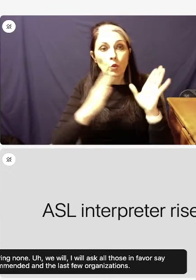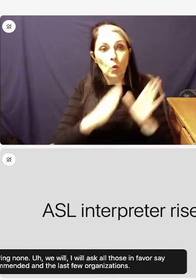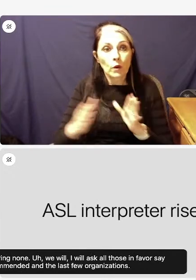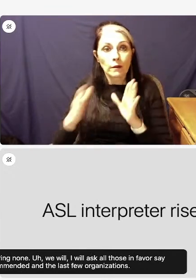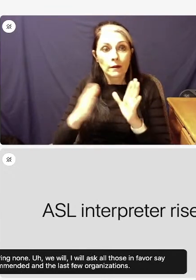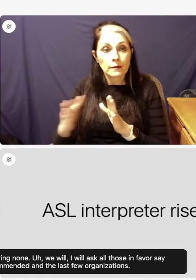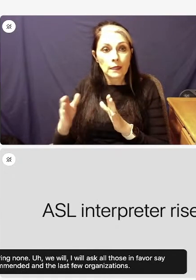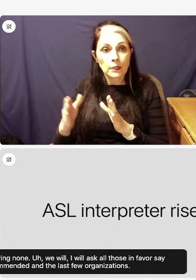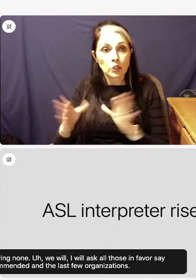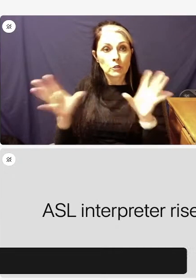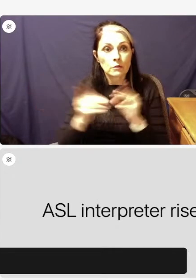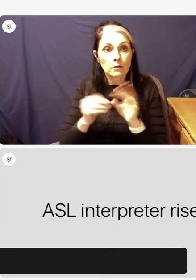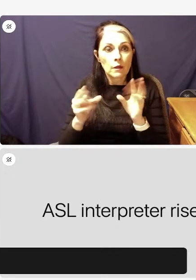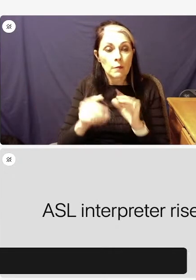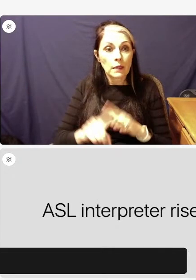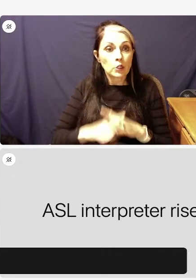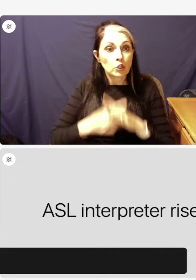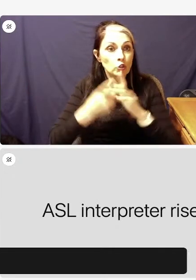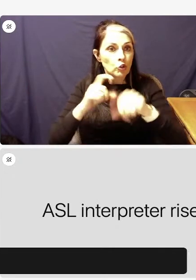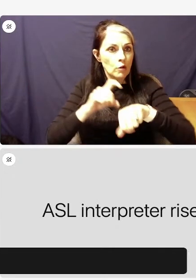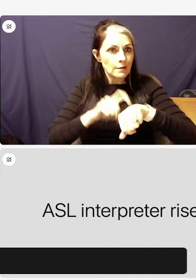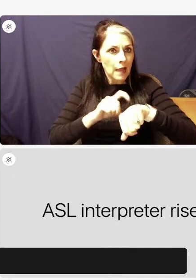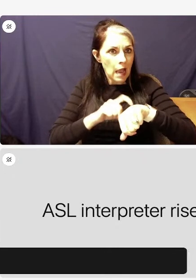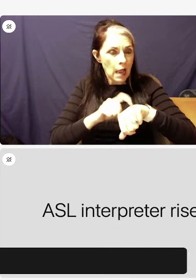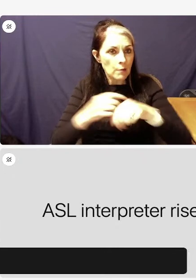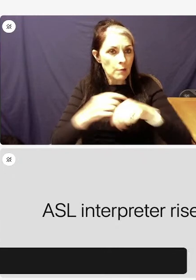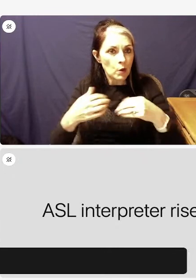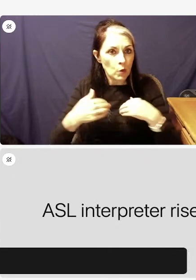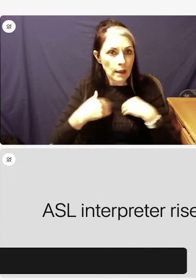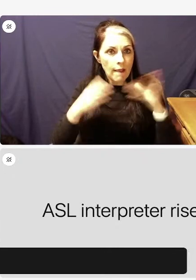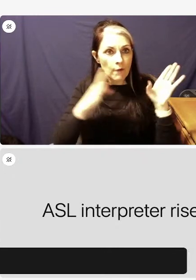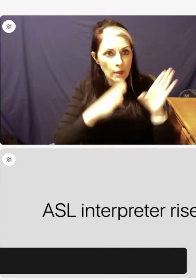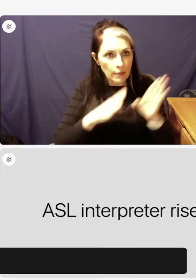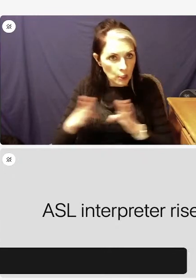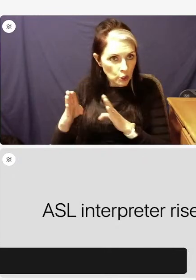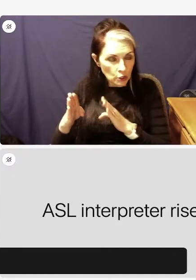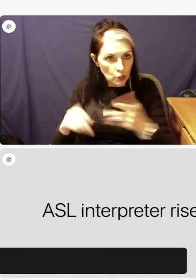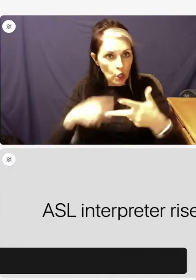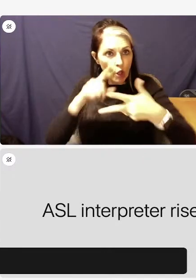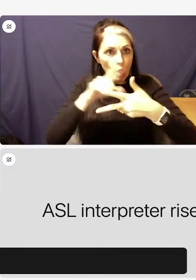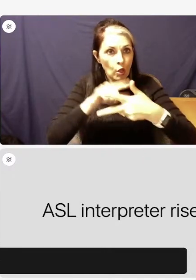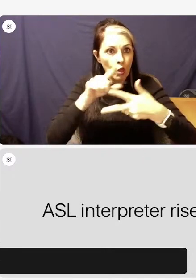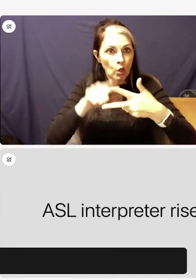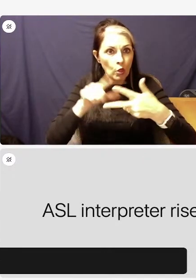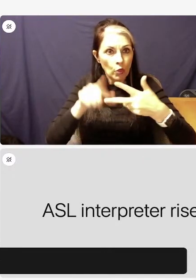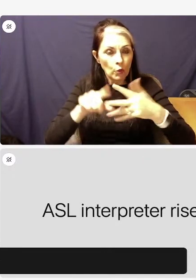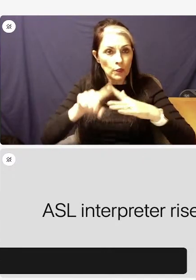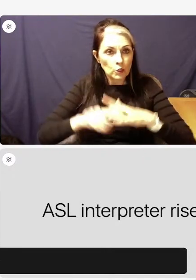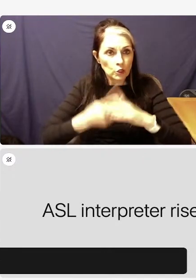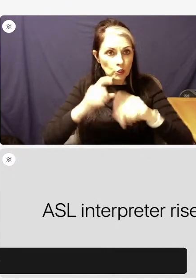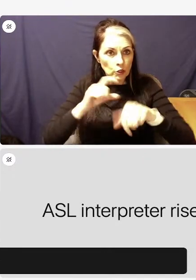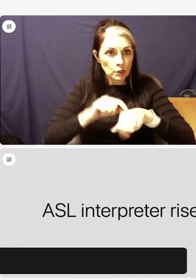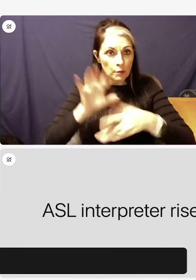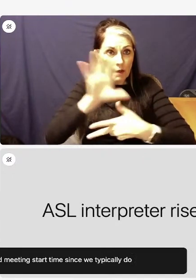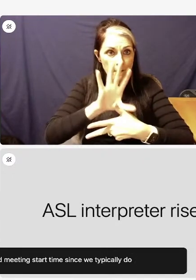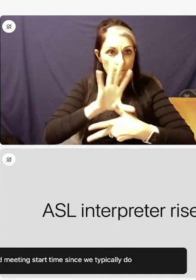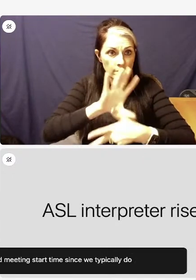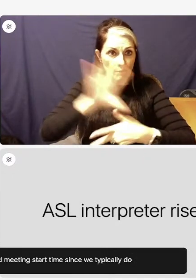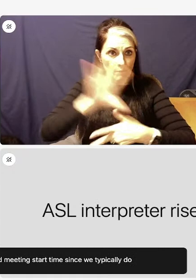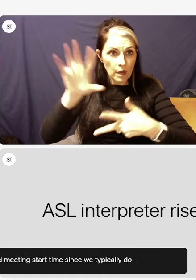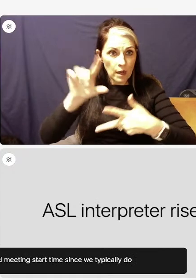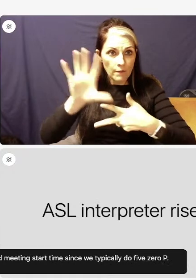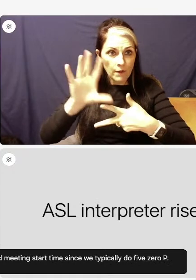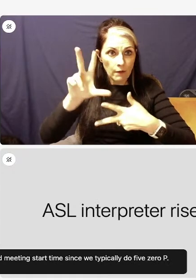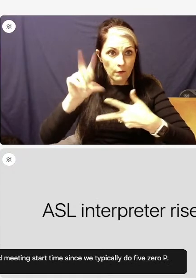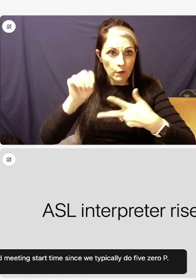the meeting start time um we have in the agenda three proposed meeting start times as we typically do 5 pm 5 30